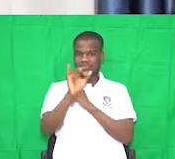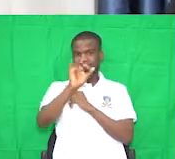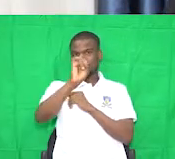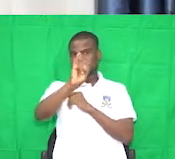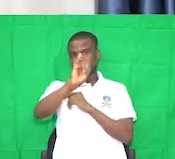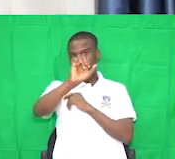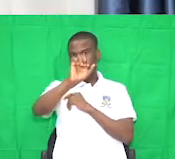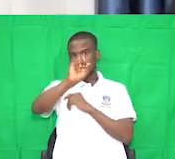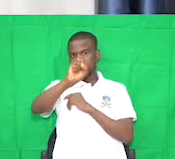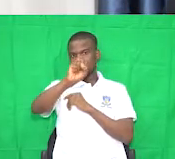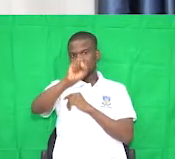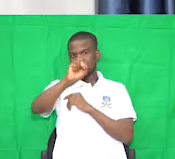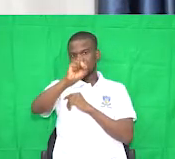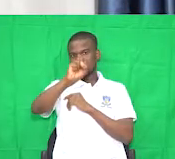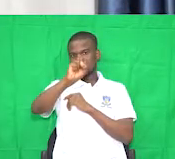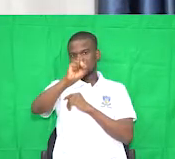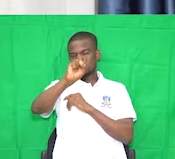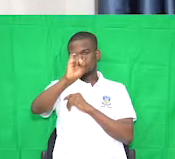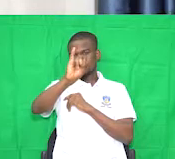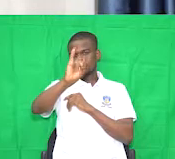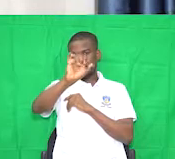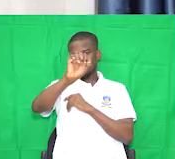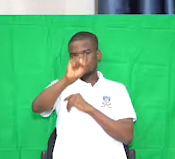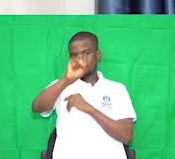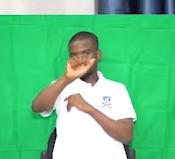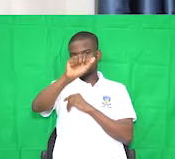died, Isaiah said, I encountered the Lord.